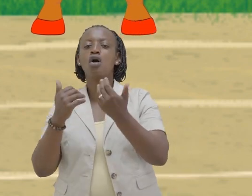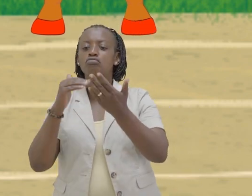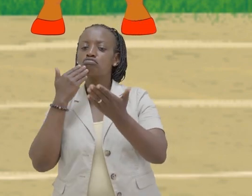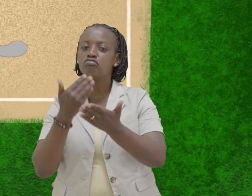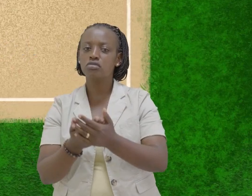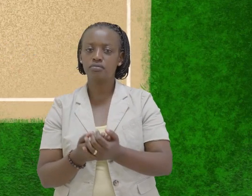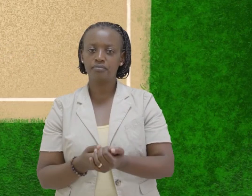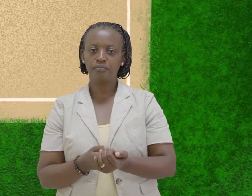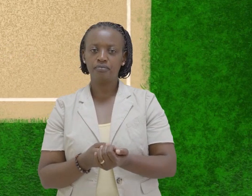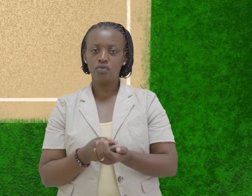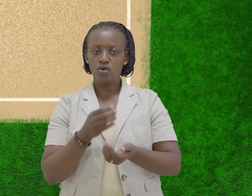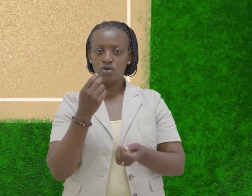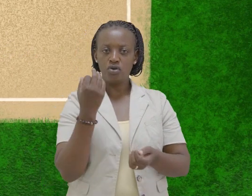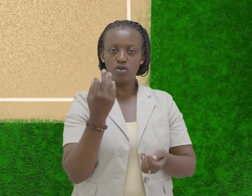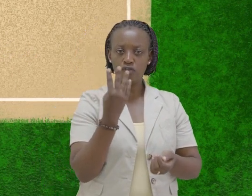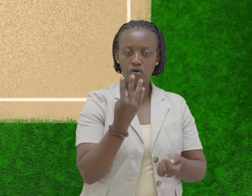Excellent.